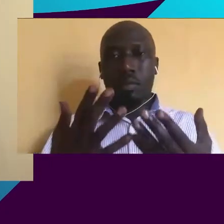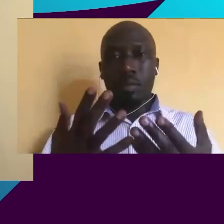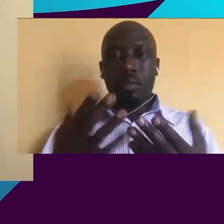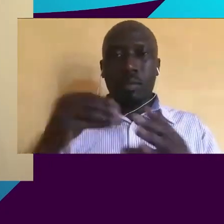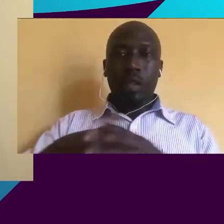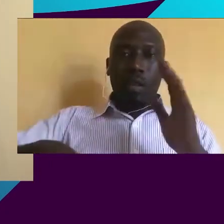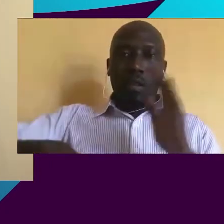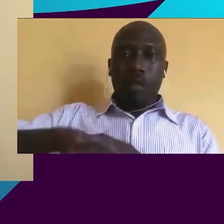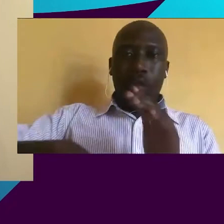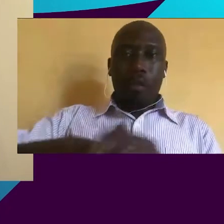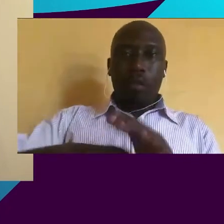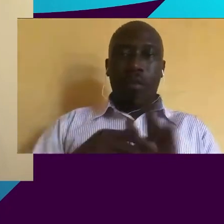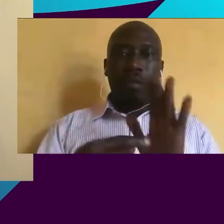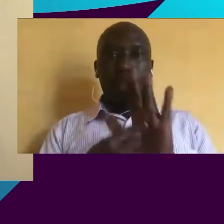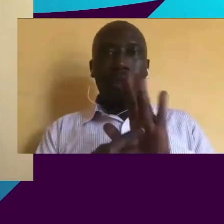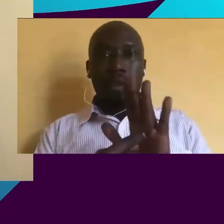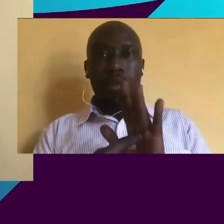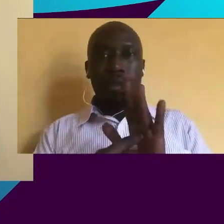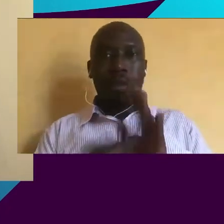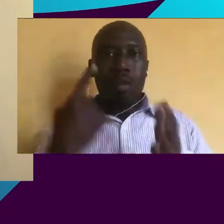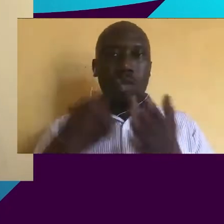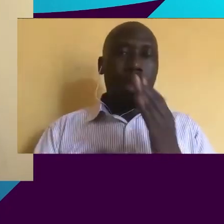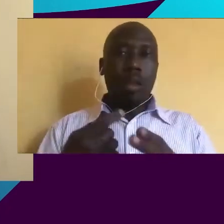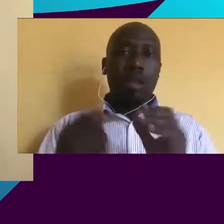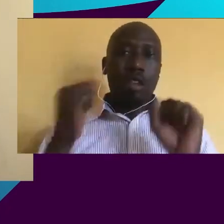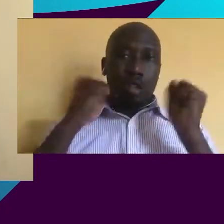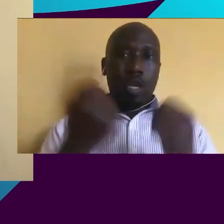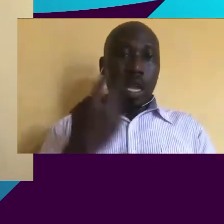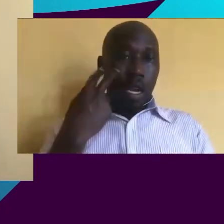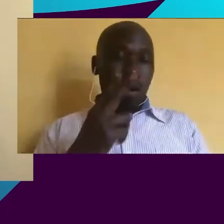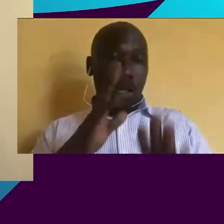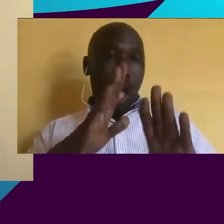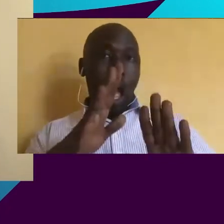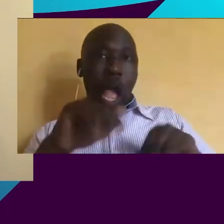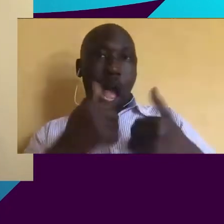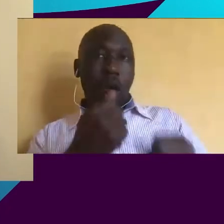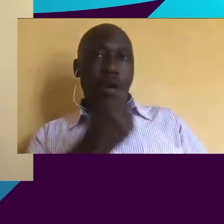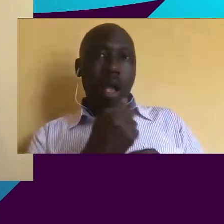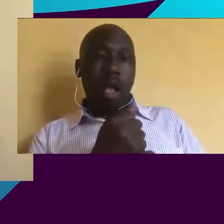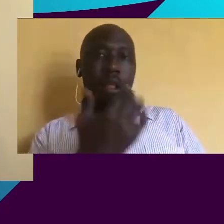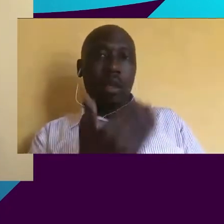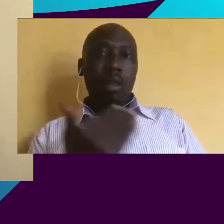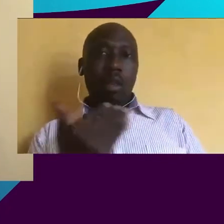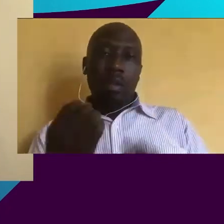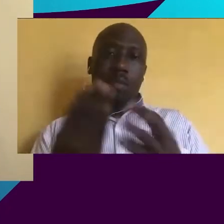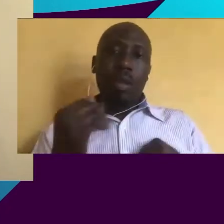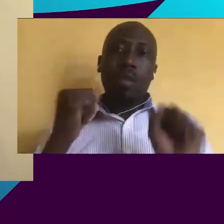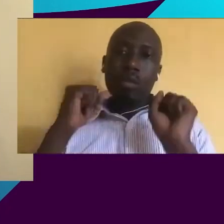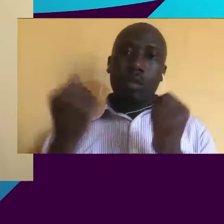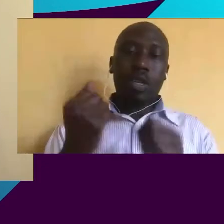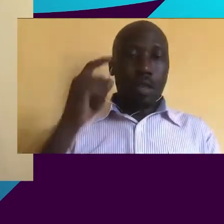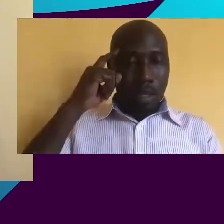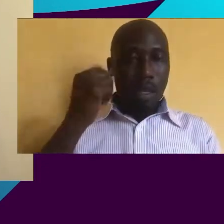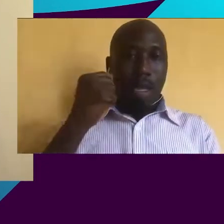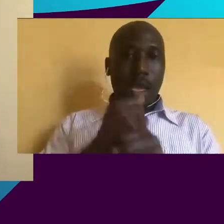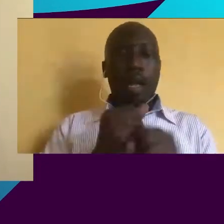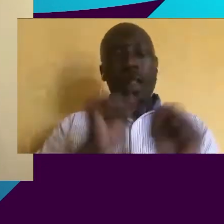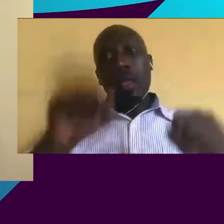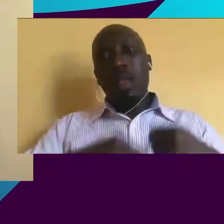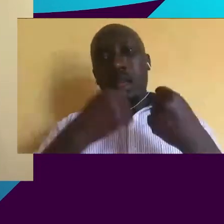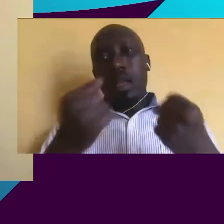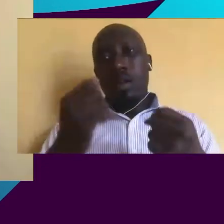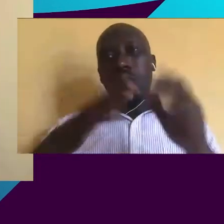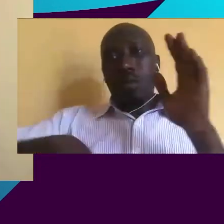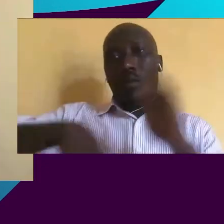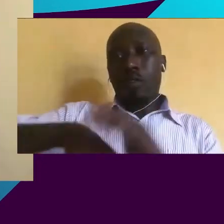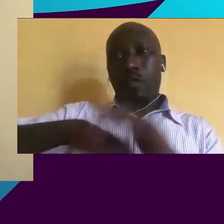what the society look at a girl child. Most of the society think that a girl can actually not play football because they think